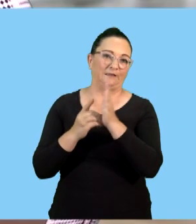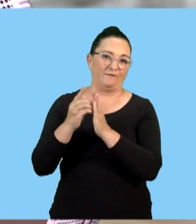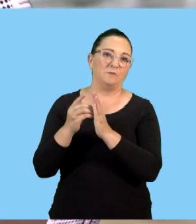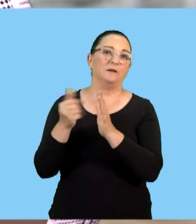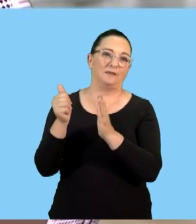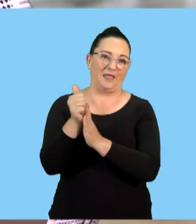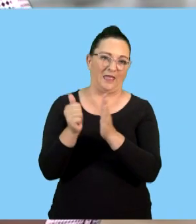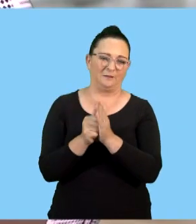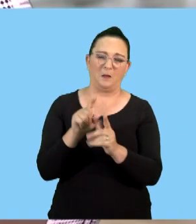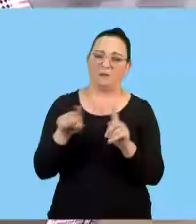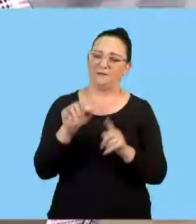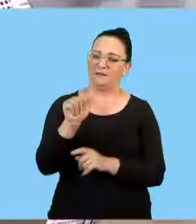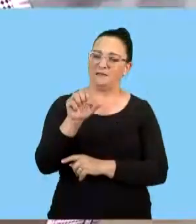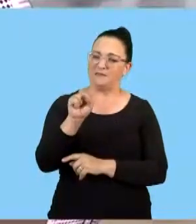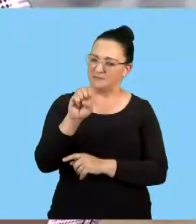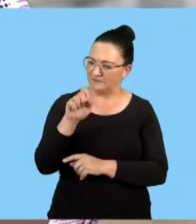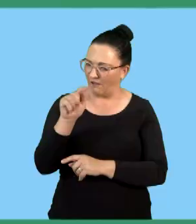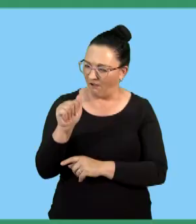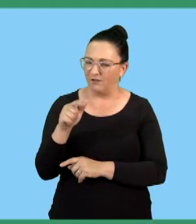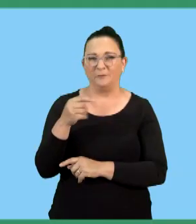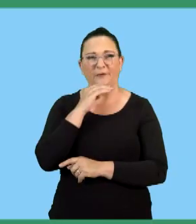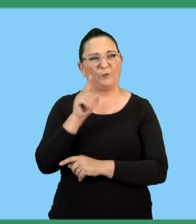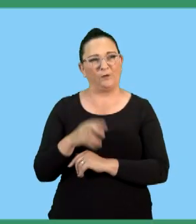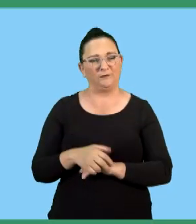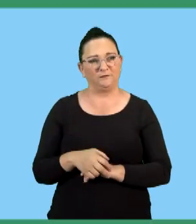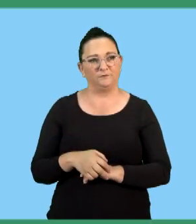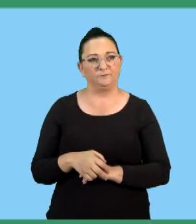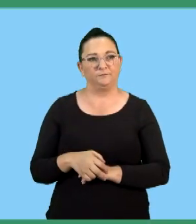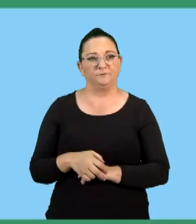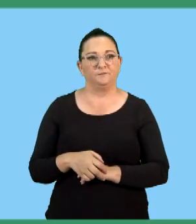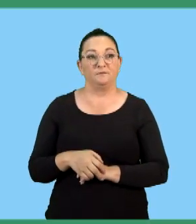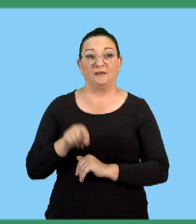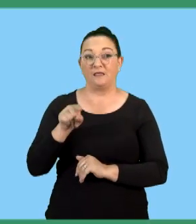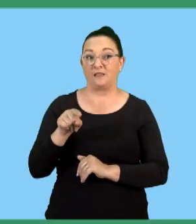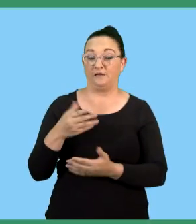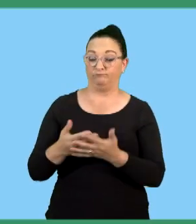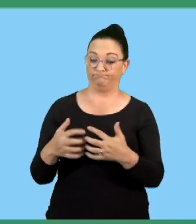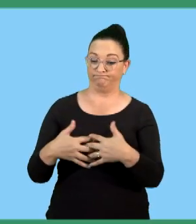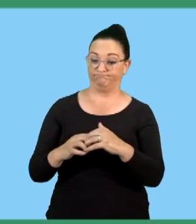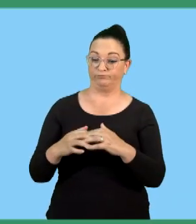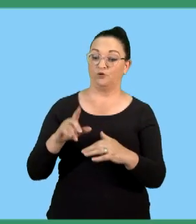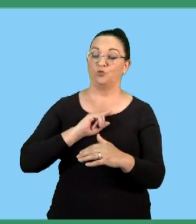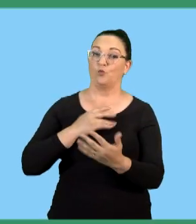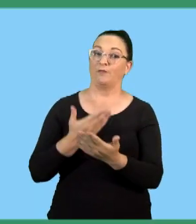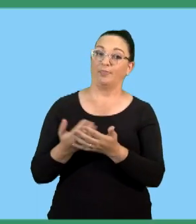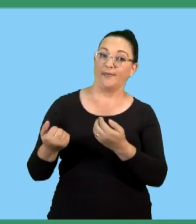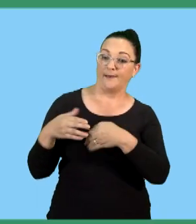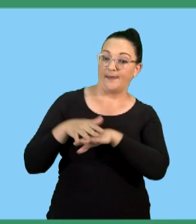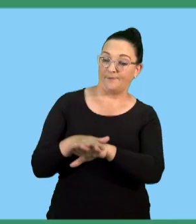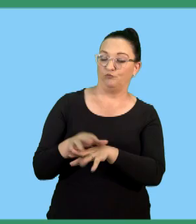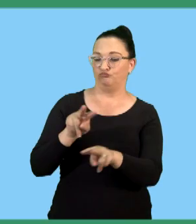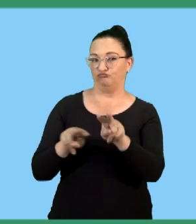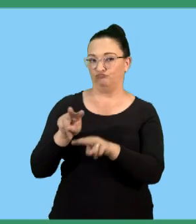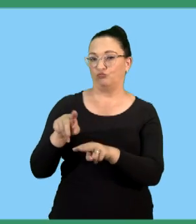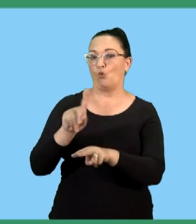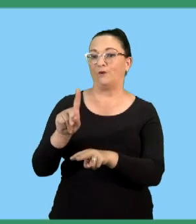Skills Development Act. What are SETAs? SETAs were established to implement and monitor the